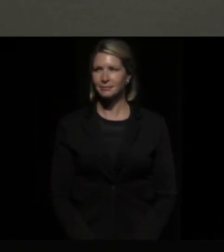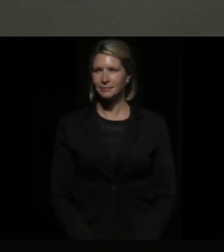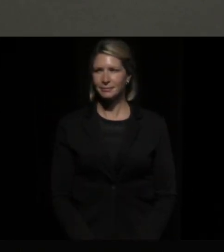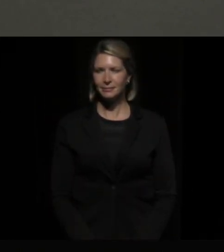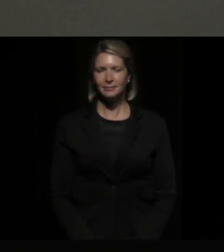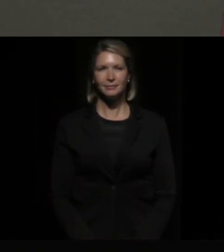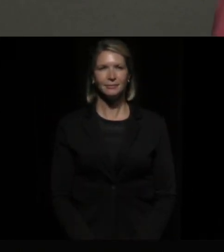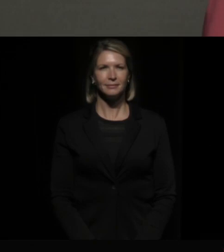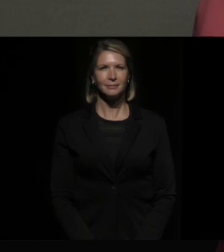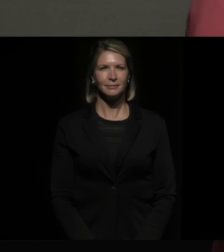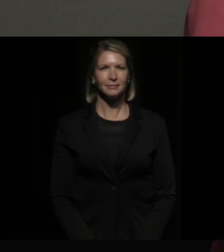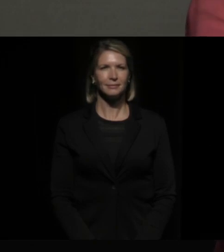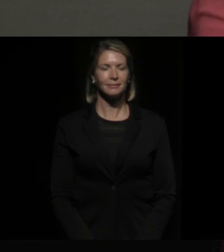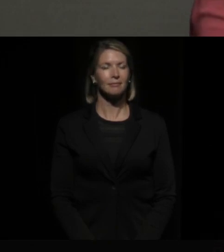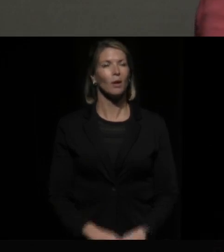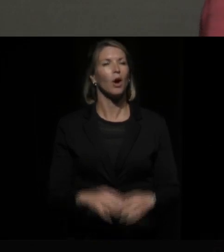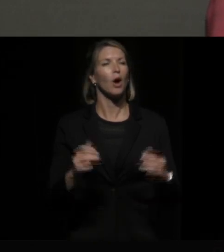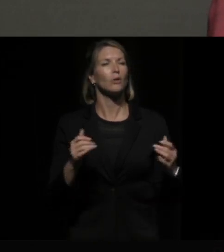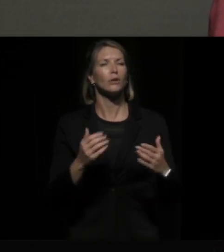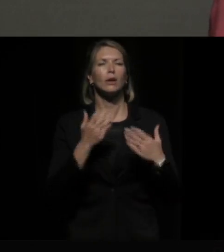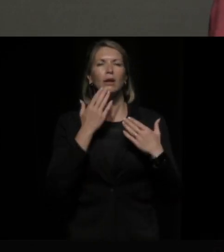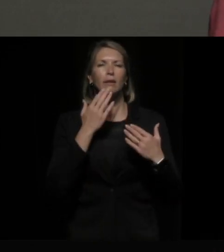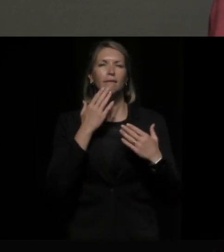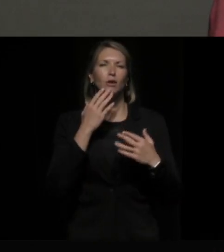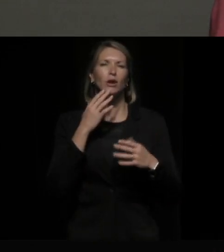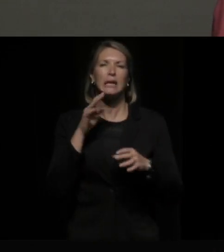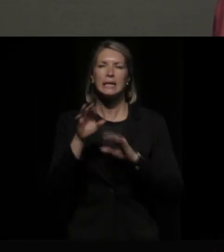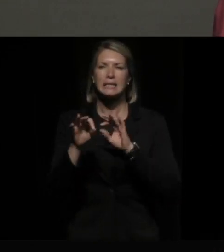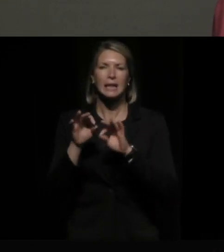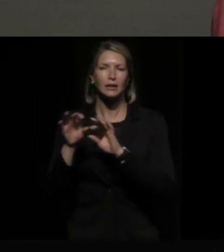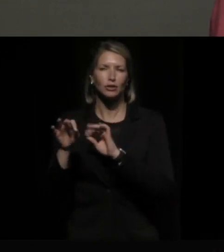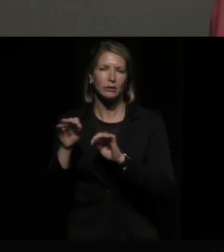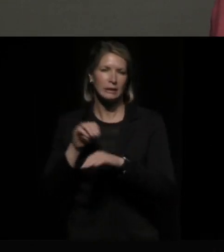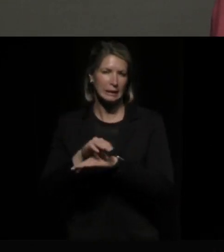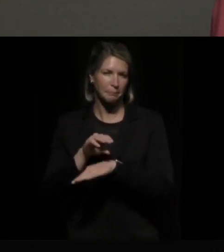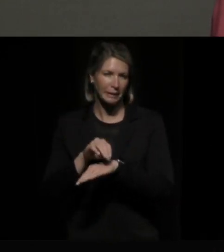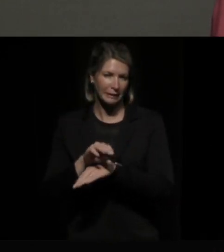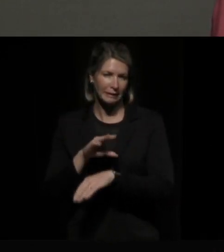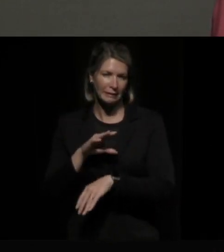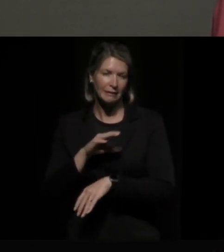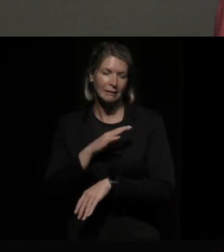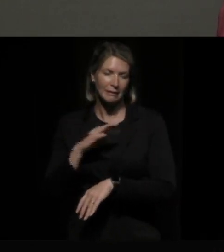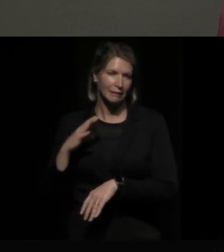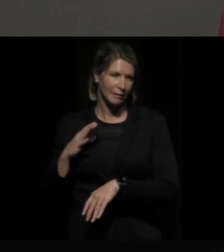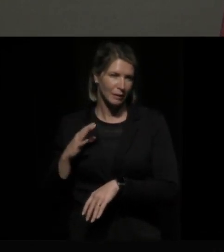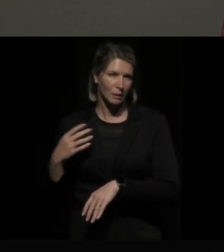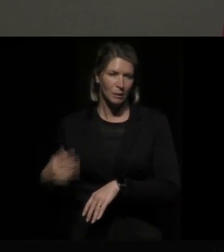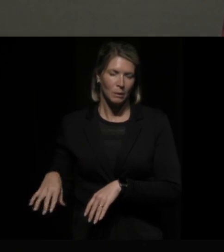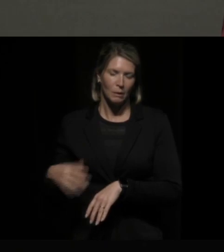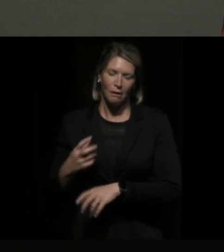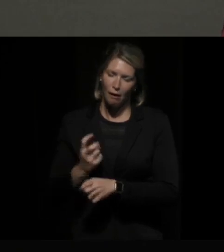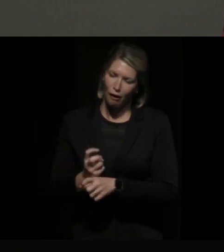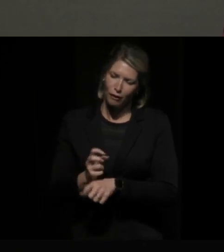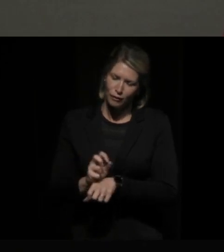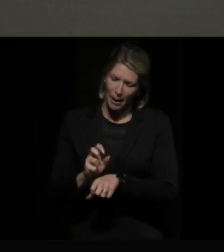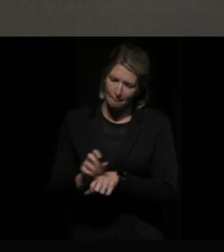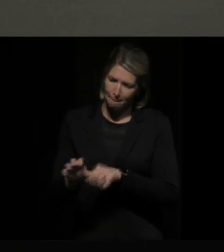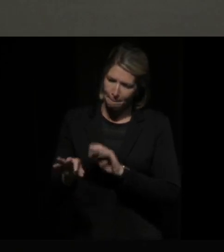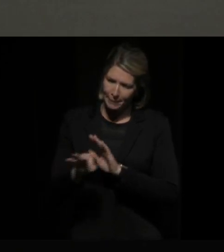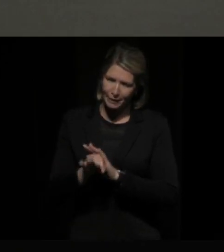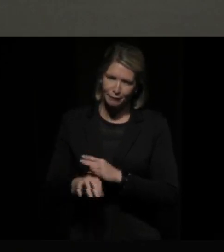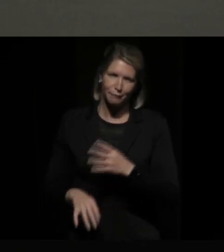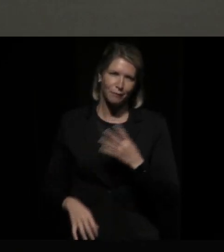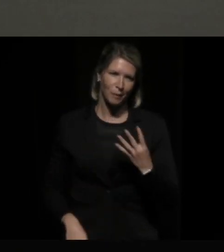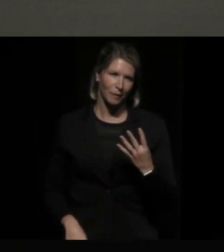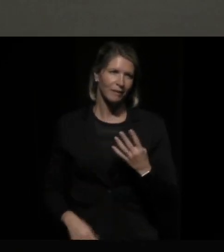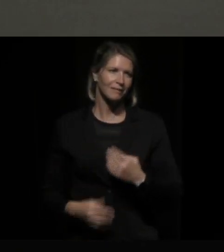I'd like to thank the selection committee for the difficult job that they had in reviewing the nominations and selecting this year's recipients. As you all